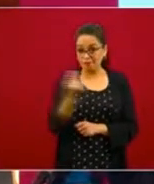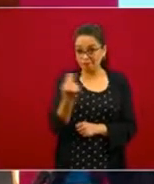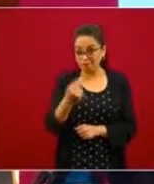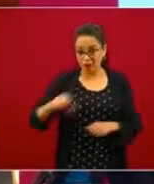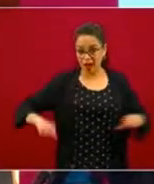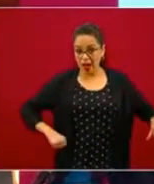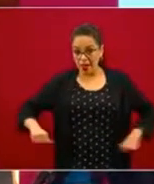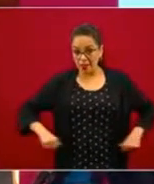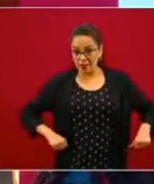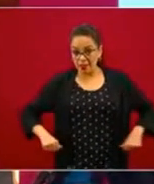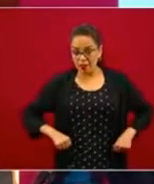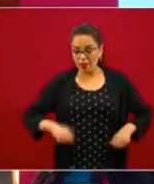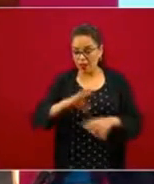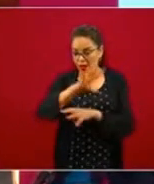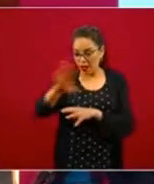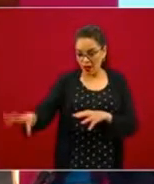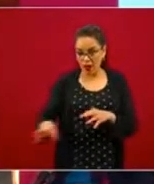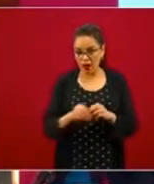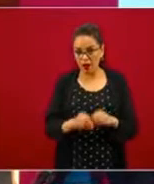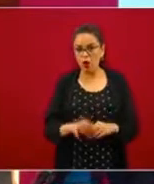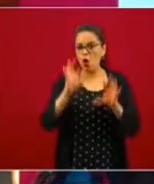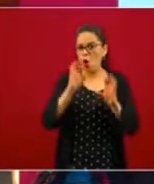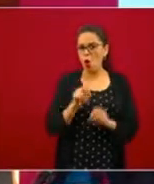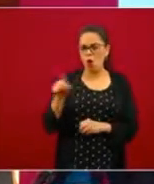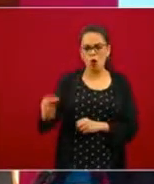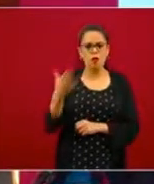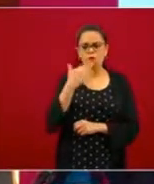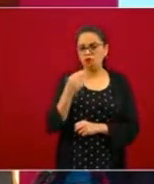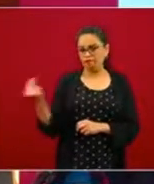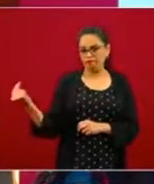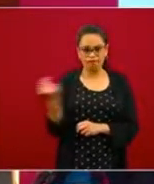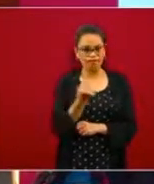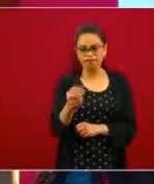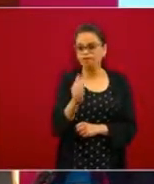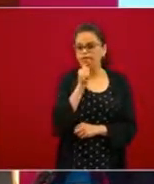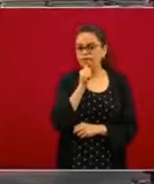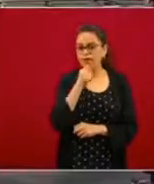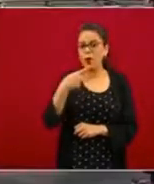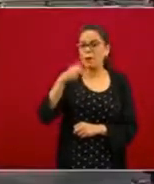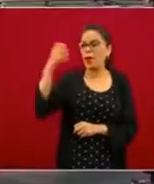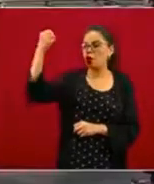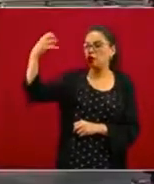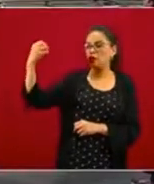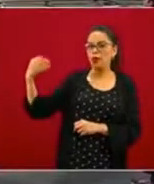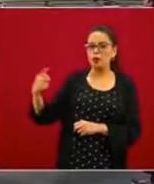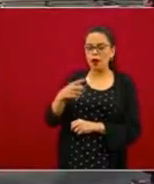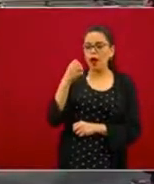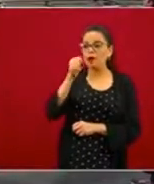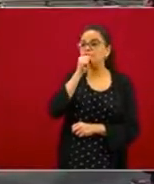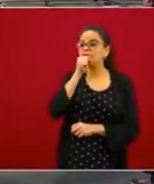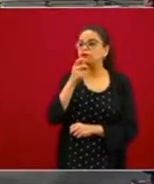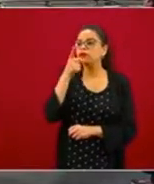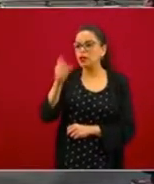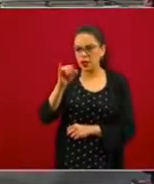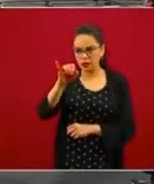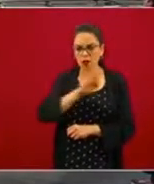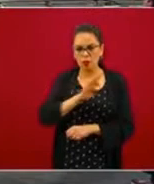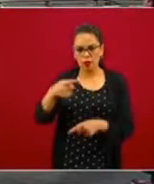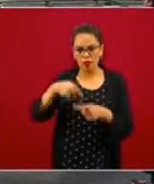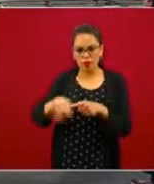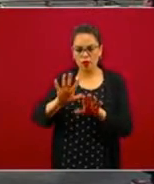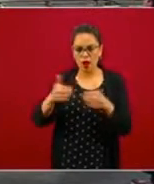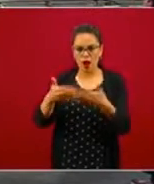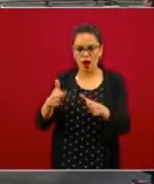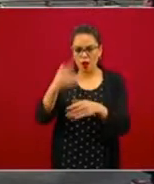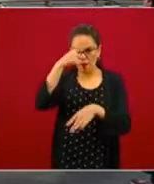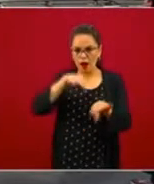o be deemed actividades essential que or no son activities that esenciales, are pero not que el semáforo ya essential, les permite but trabajar. that will be ¿Cuáles son las reactivated esenciales according to the originales? Porque ese traffic es un light. So what